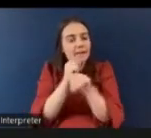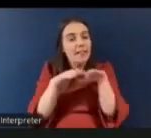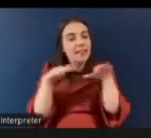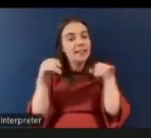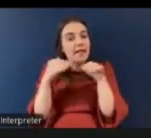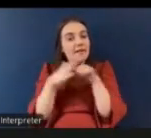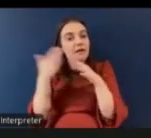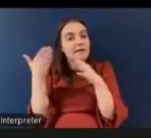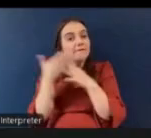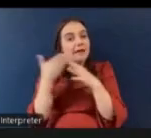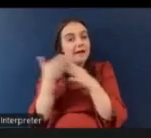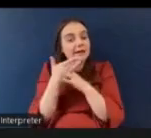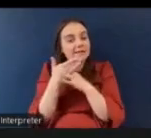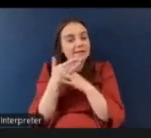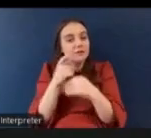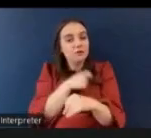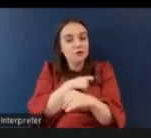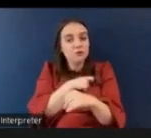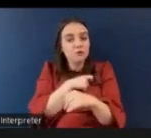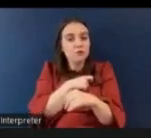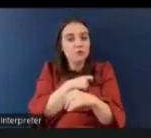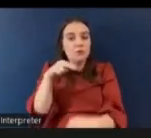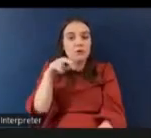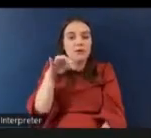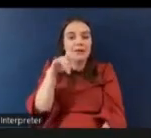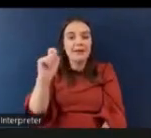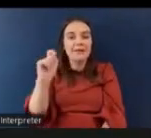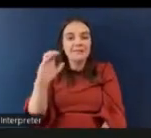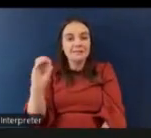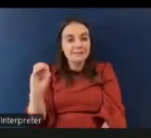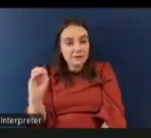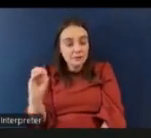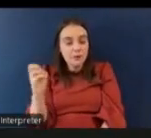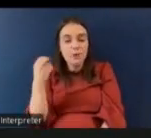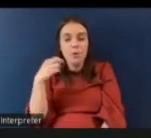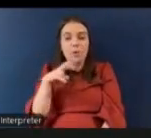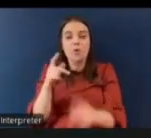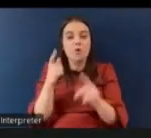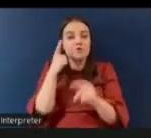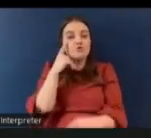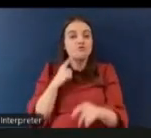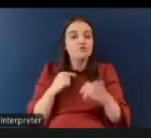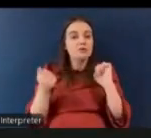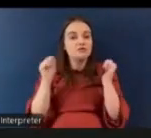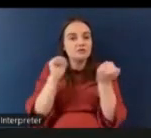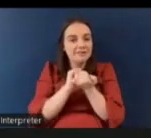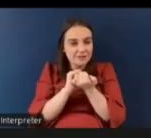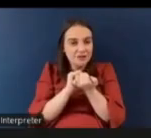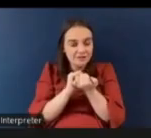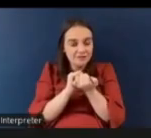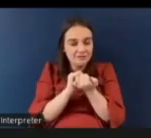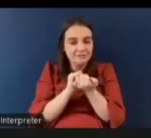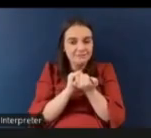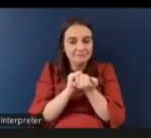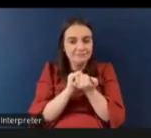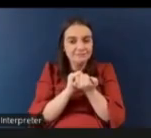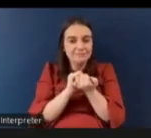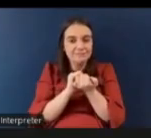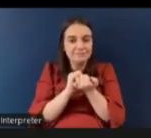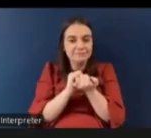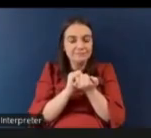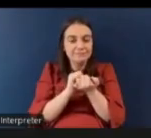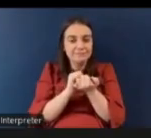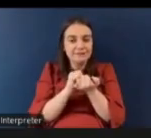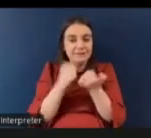or green transition, if you prefer that term, as it exists and as it is given to us by government right now. So,